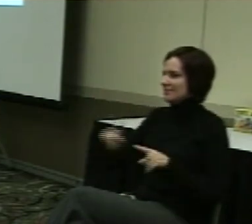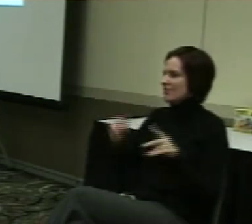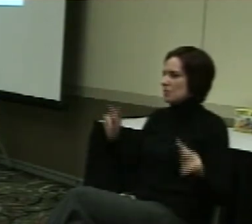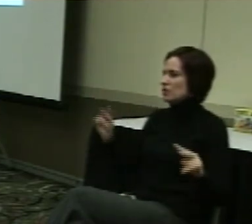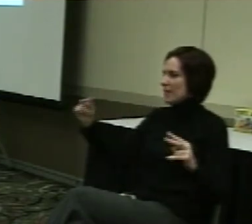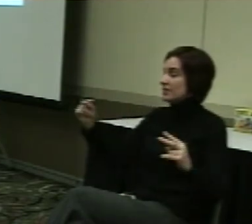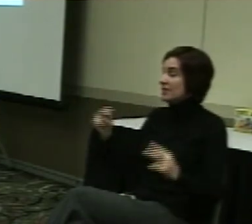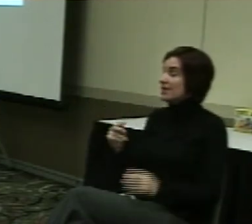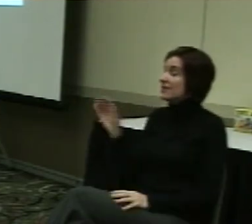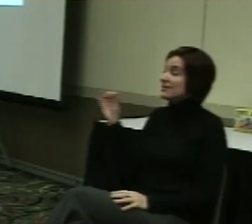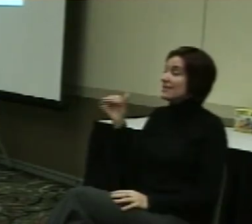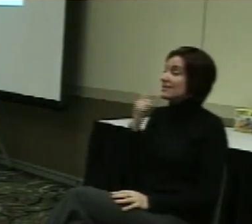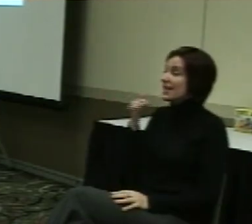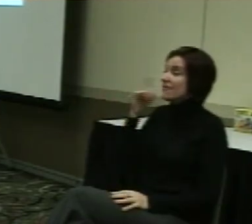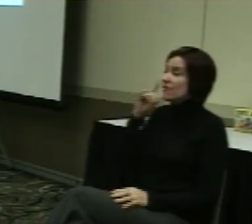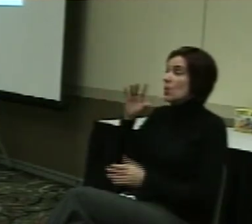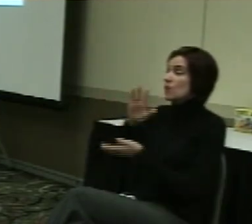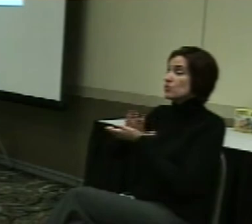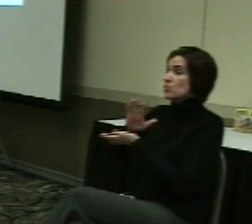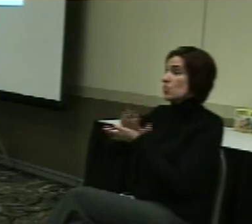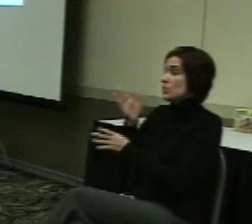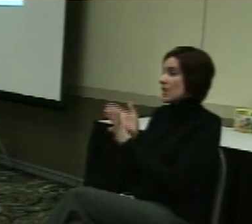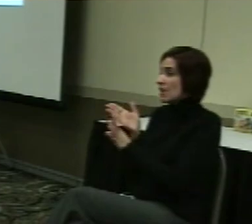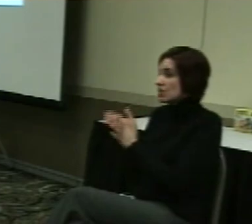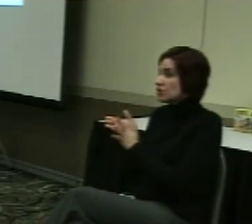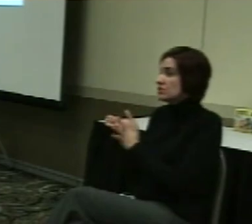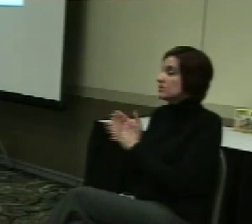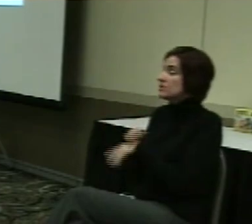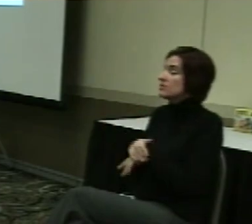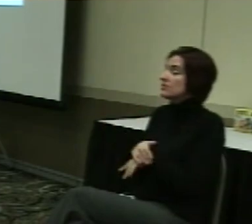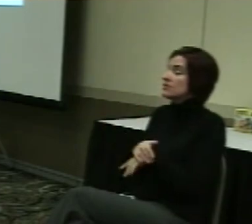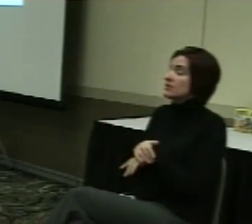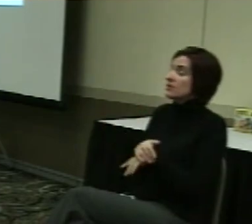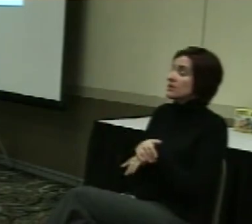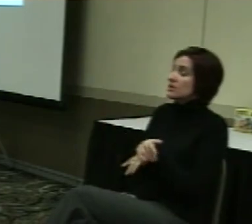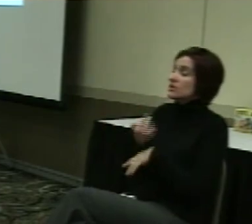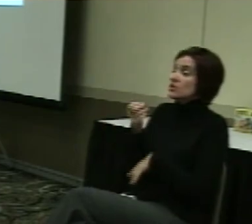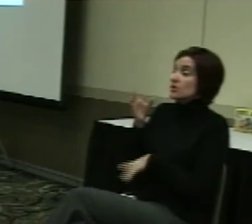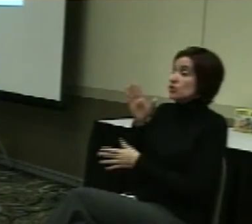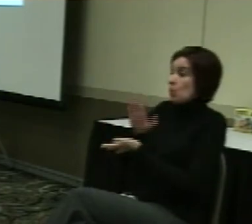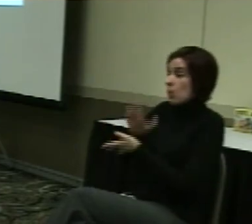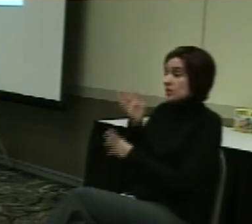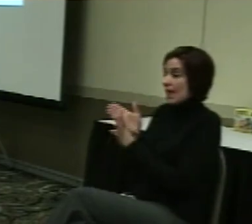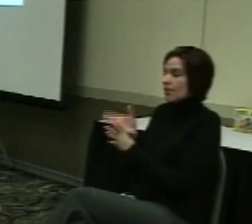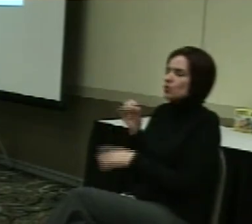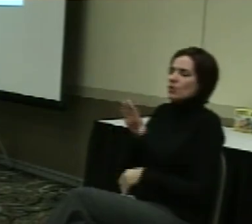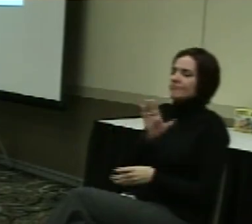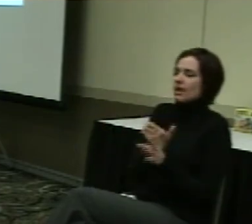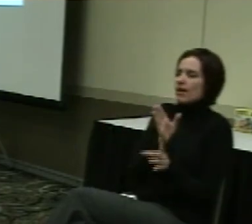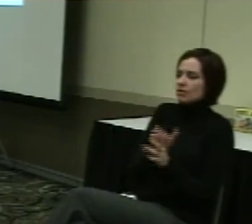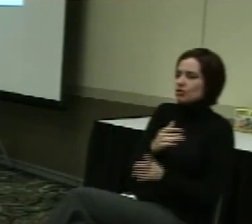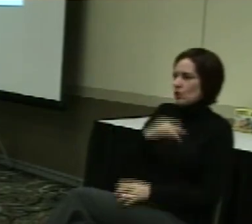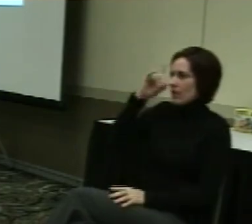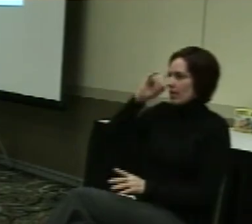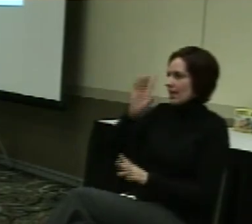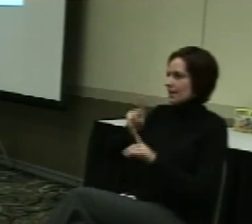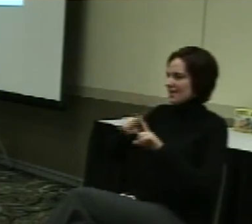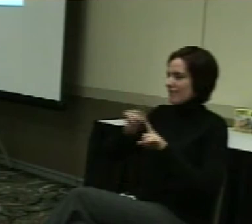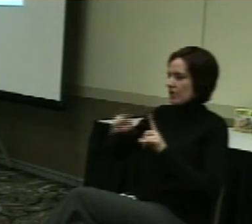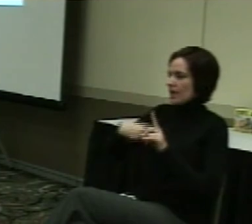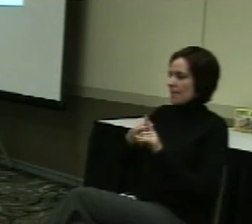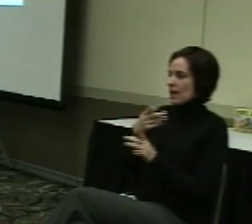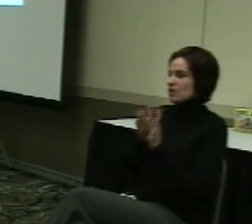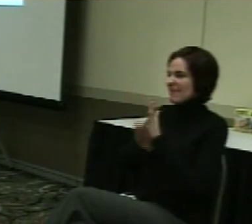would say the same would be true of school psychology, Linda, or psychology. You know, like you're thinking differently about